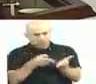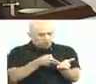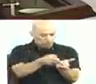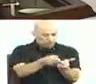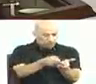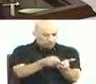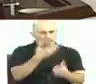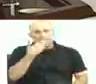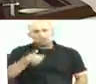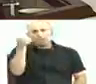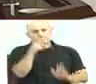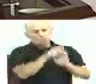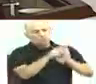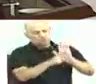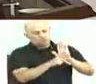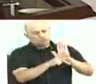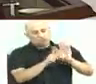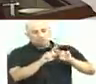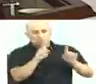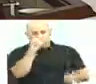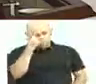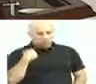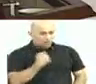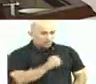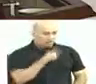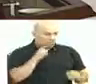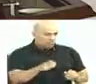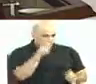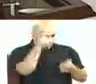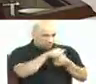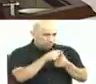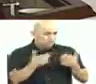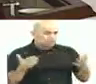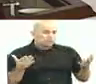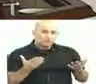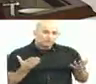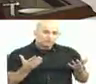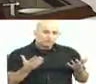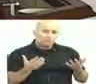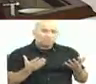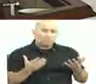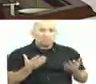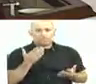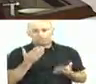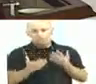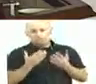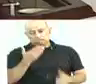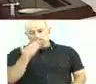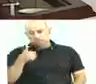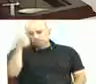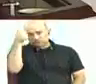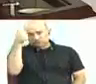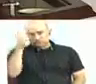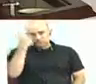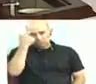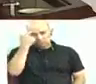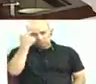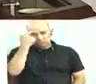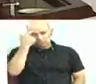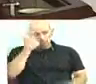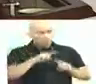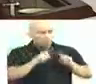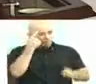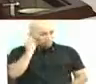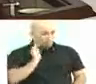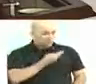the best policy. But for us, we have to remember this. It might be the best, but for us,